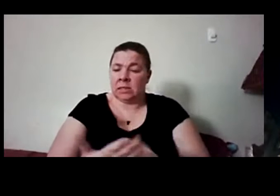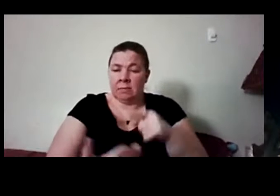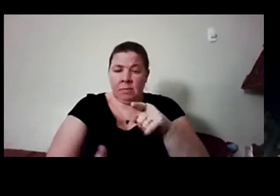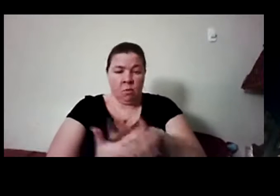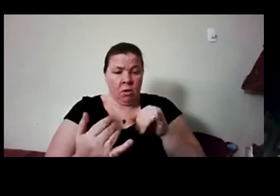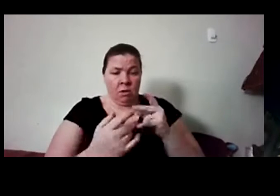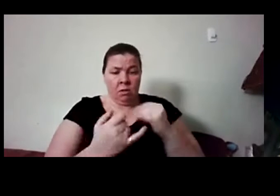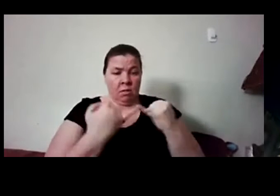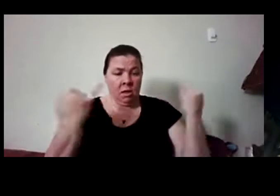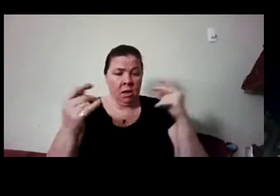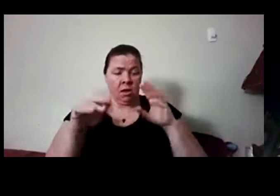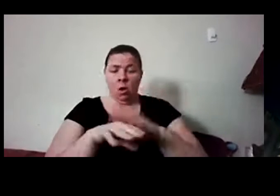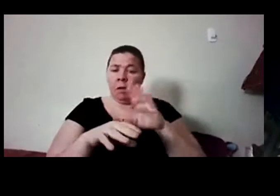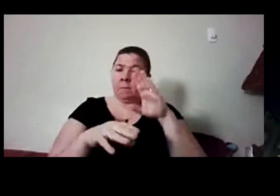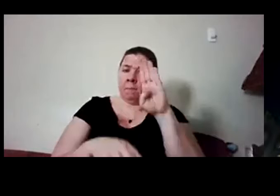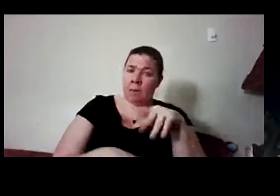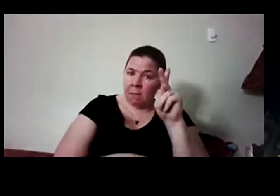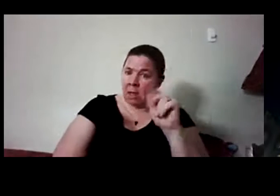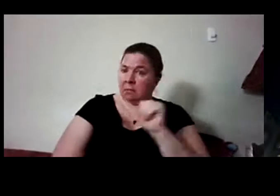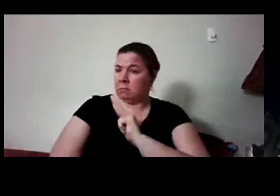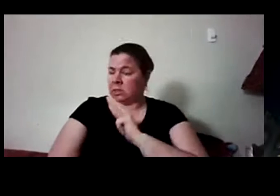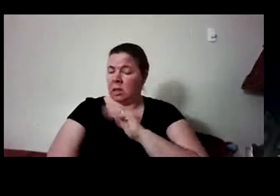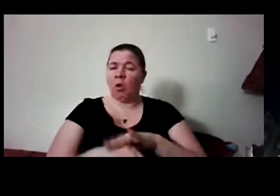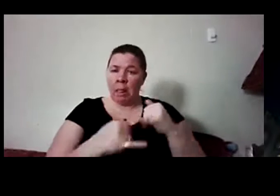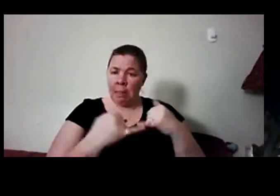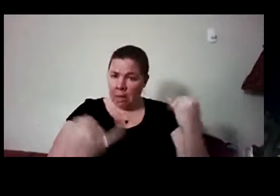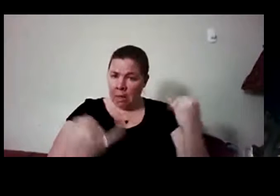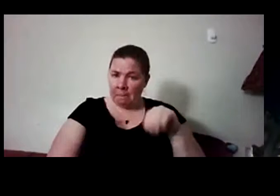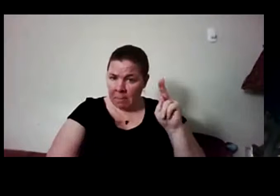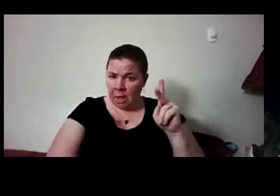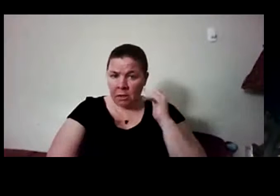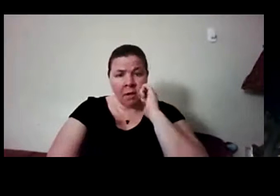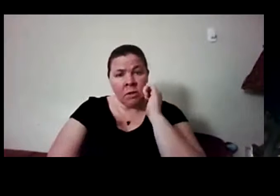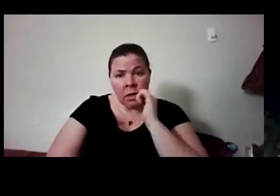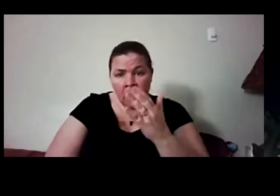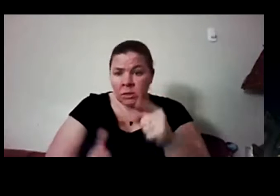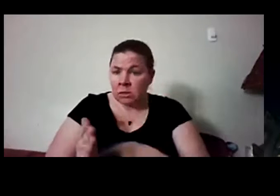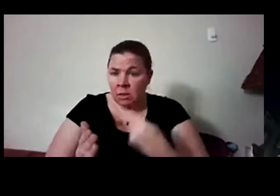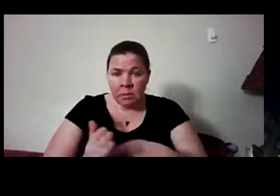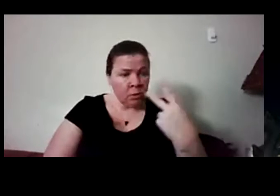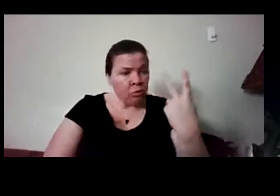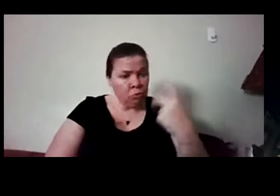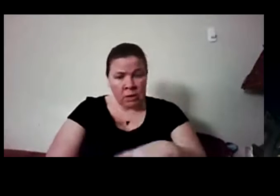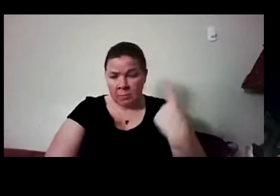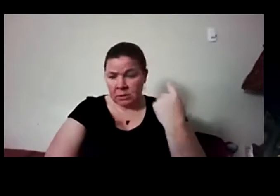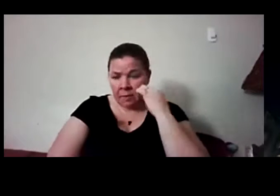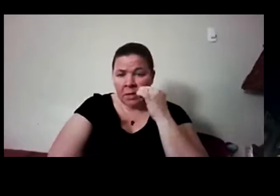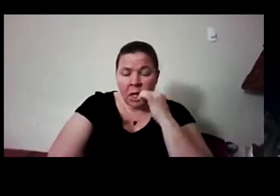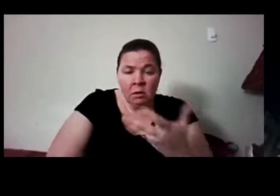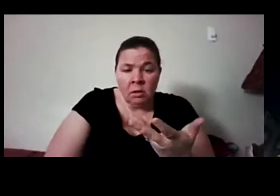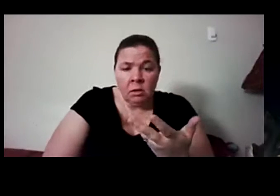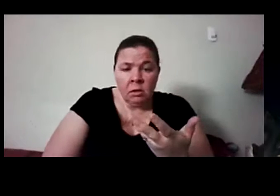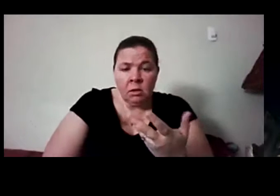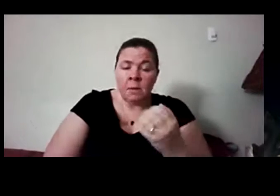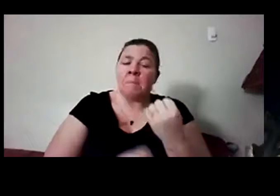online doing online banking, like myself. I do online banking every day, sometimes twice a day. And I know a